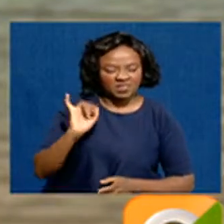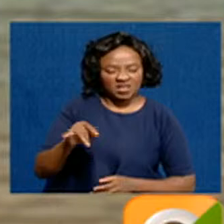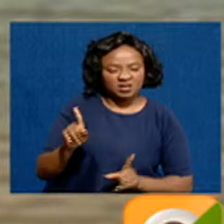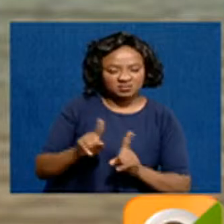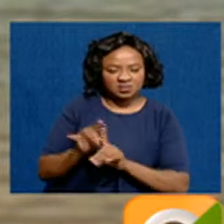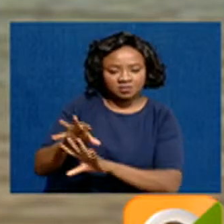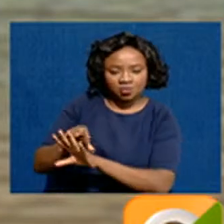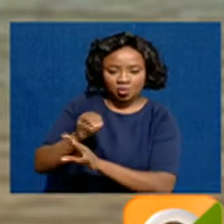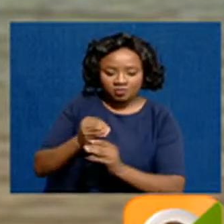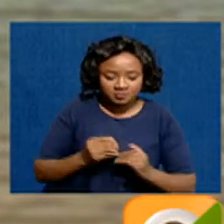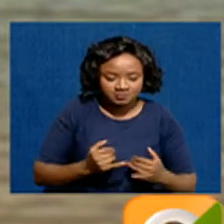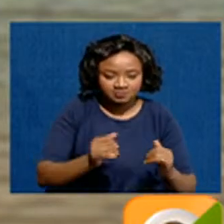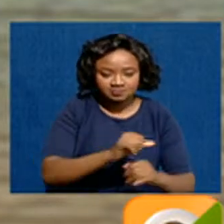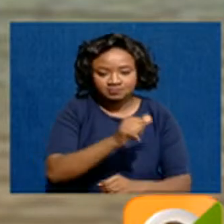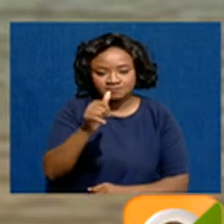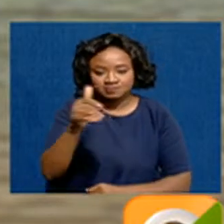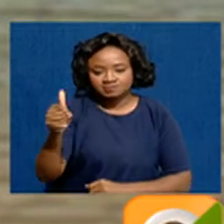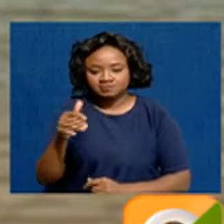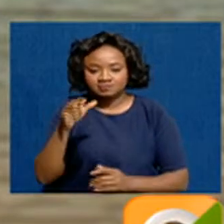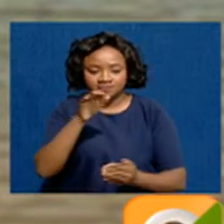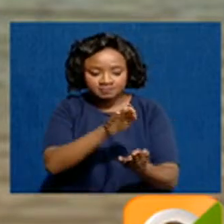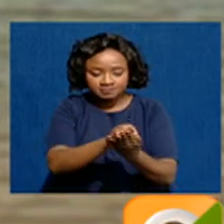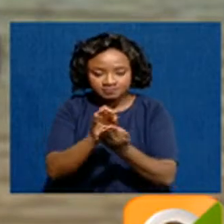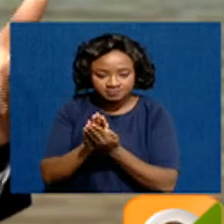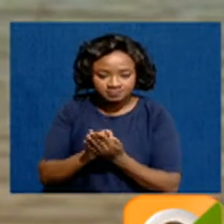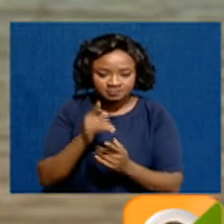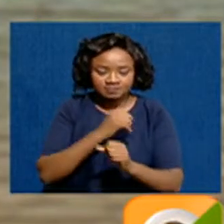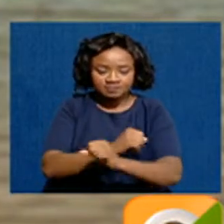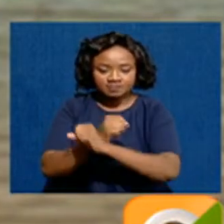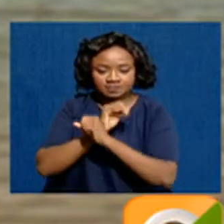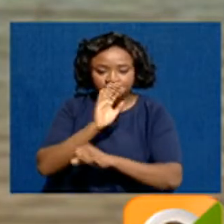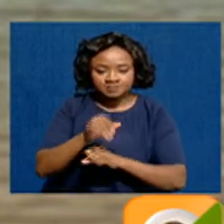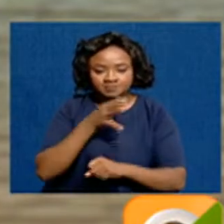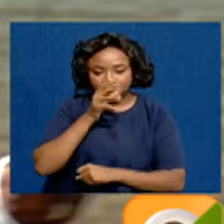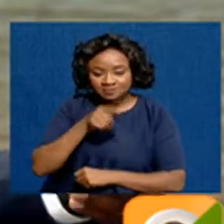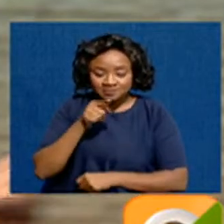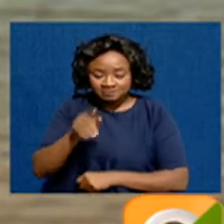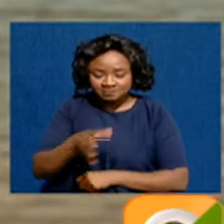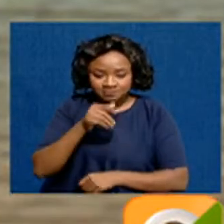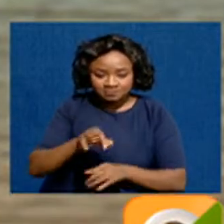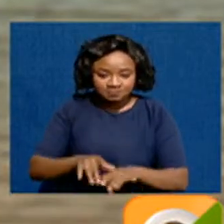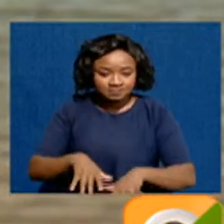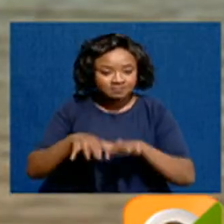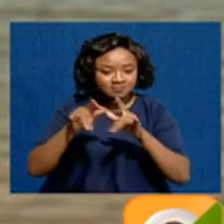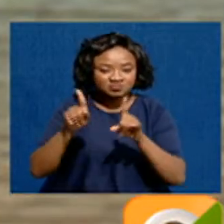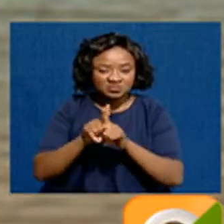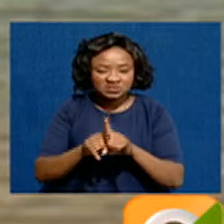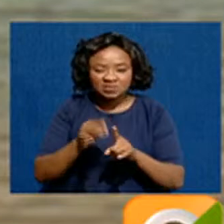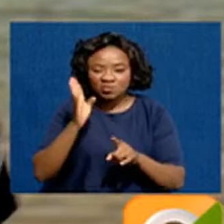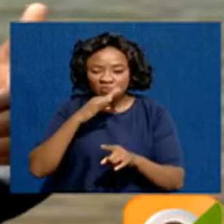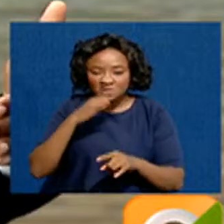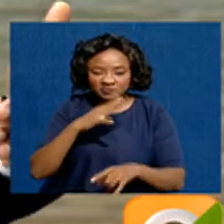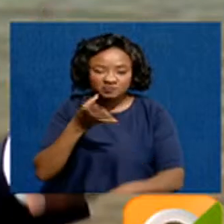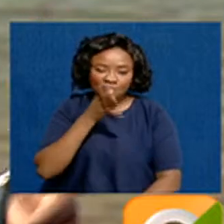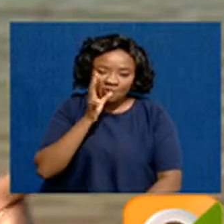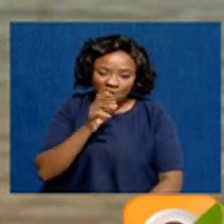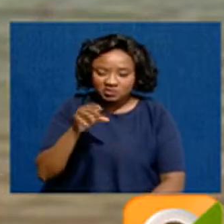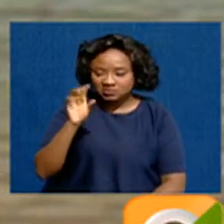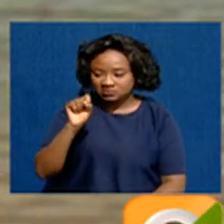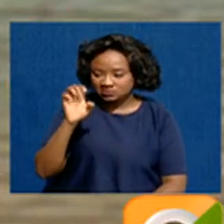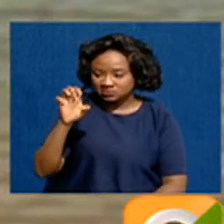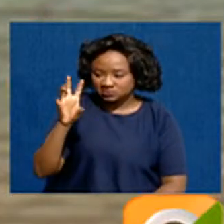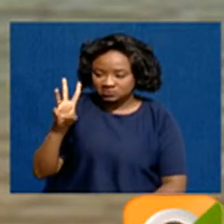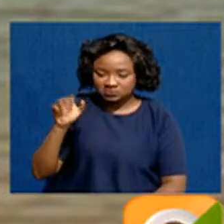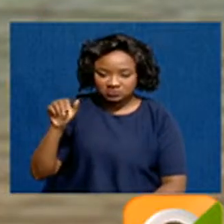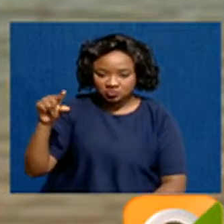to enhance the protection in terms from water. It's not just the flooding water. There is also seepage. You know, sometimes the water can seep